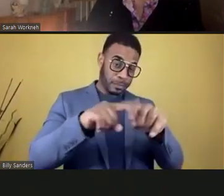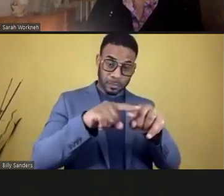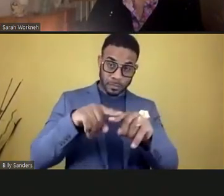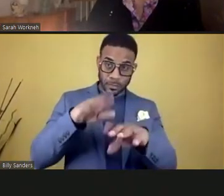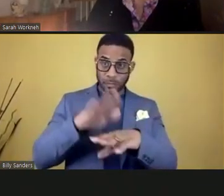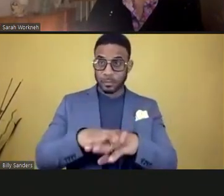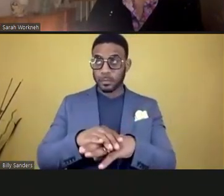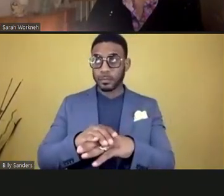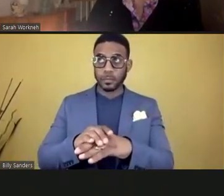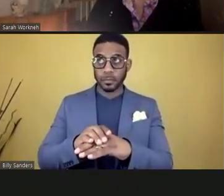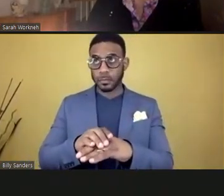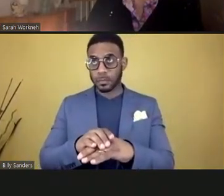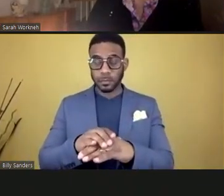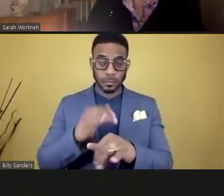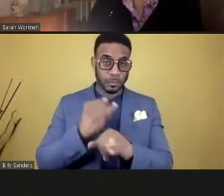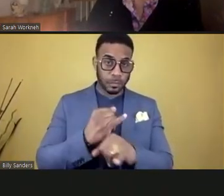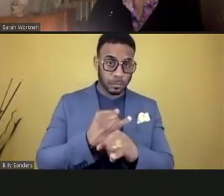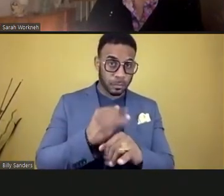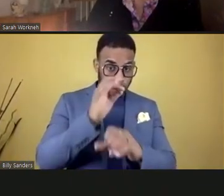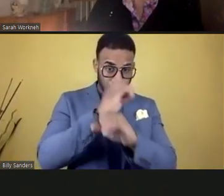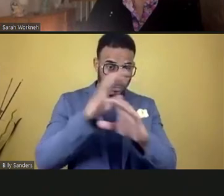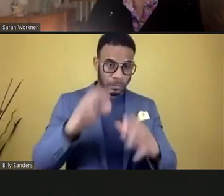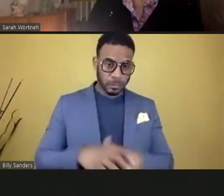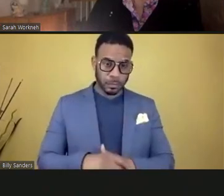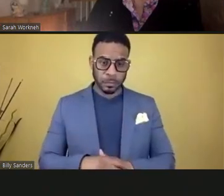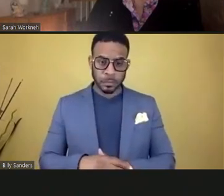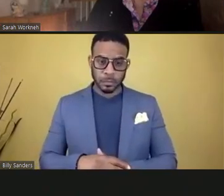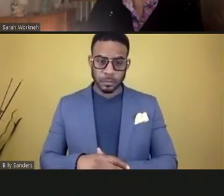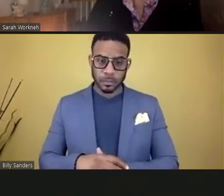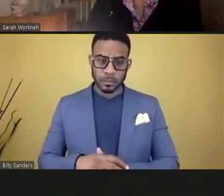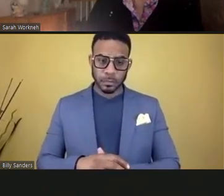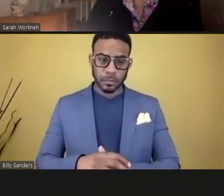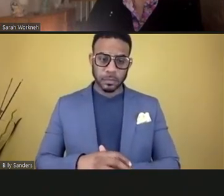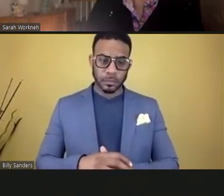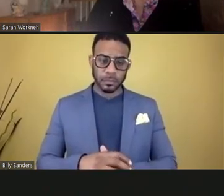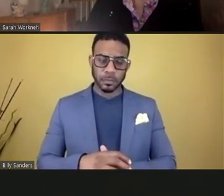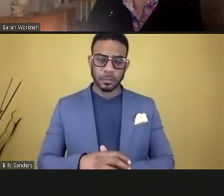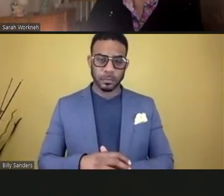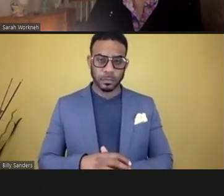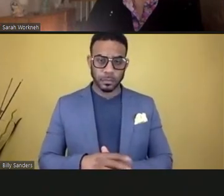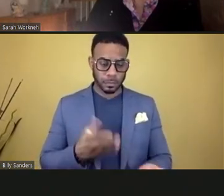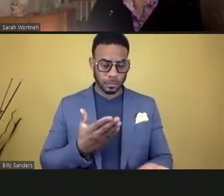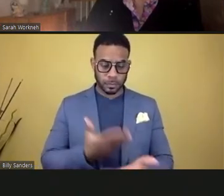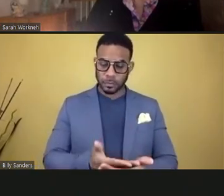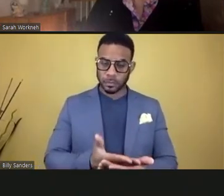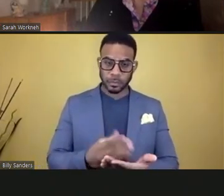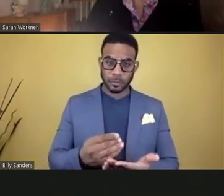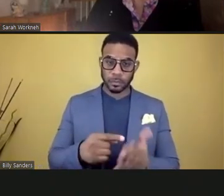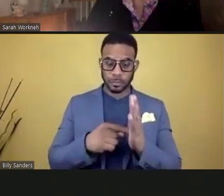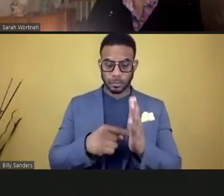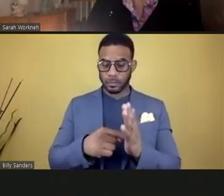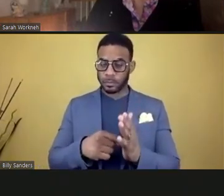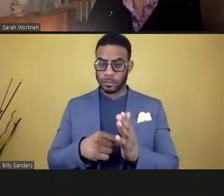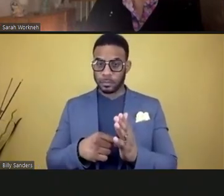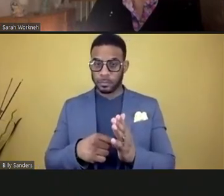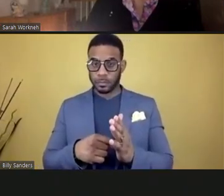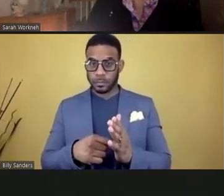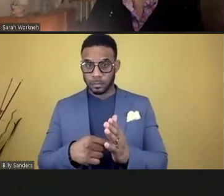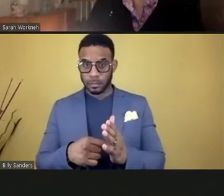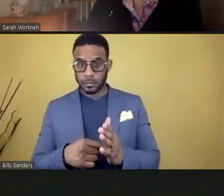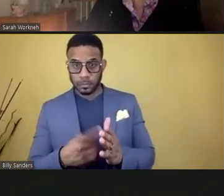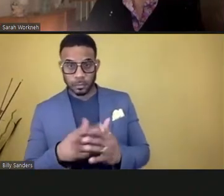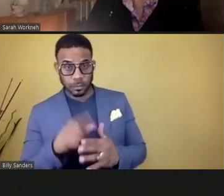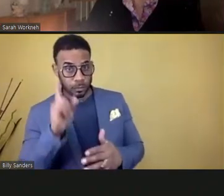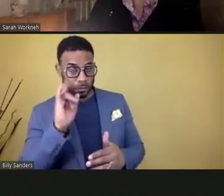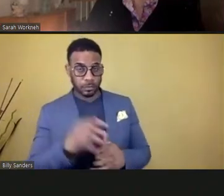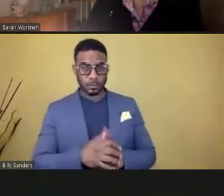on institutional vision and deliverable and representation and what that